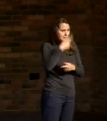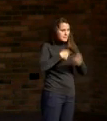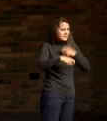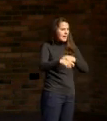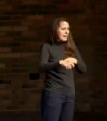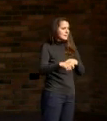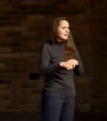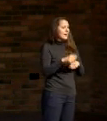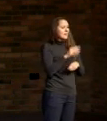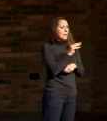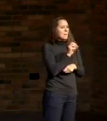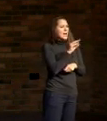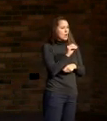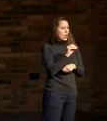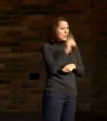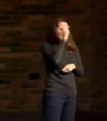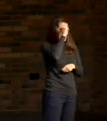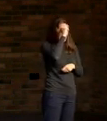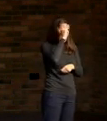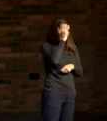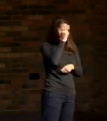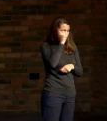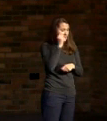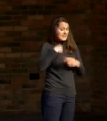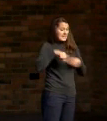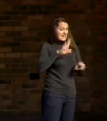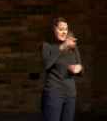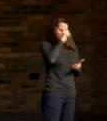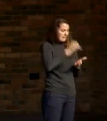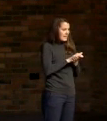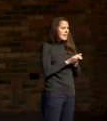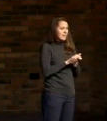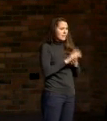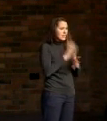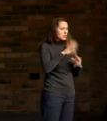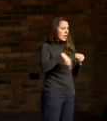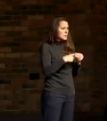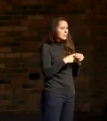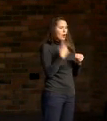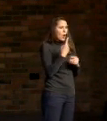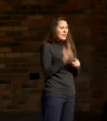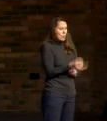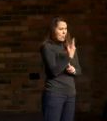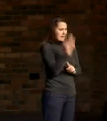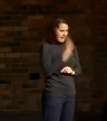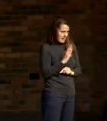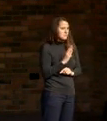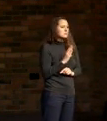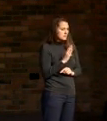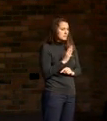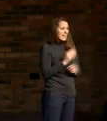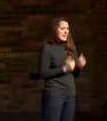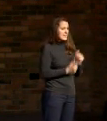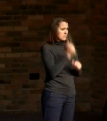monotheism, and in his belief referred always to a single God, and in his most